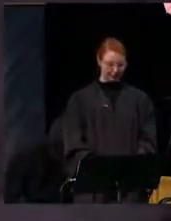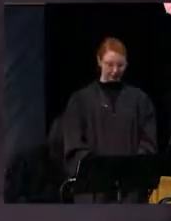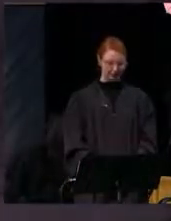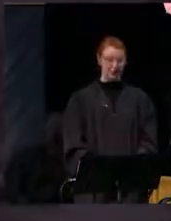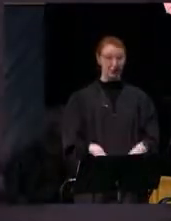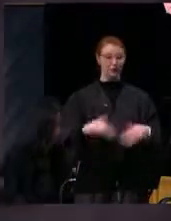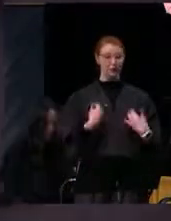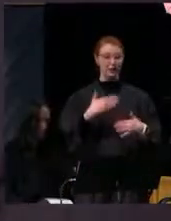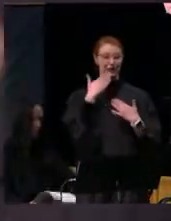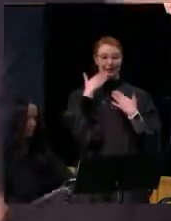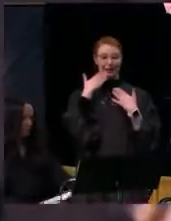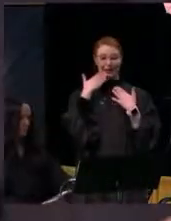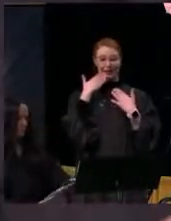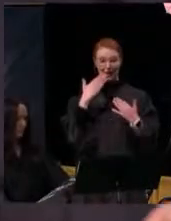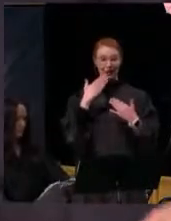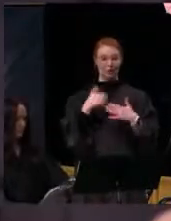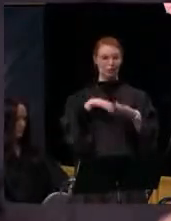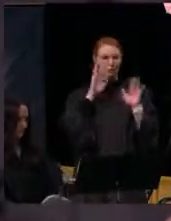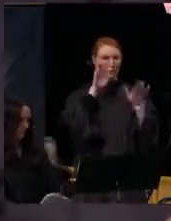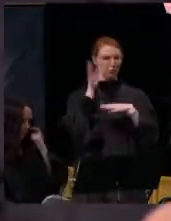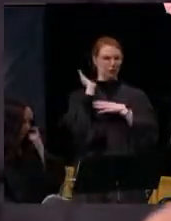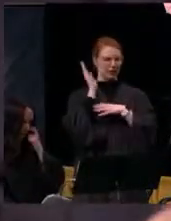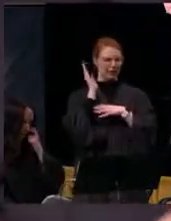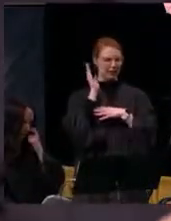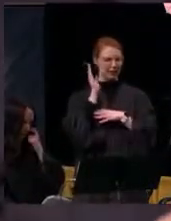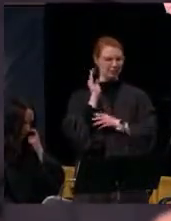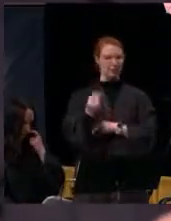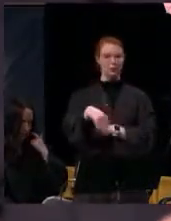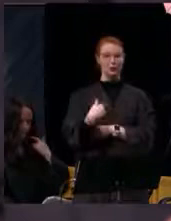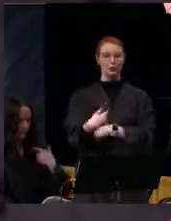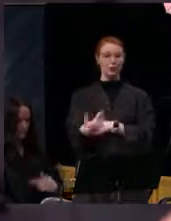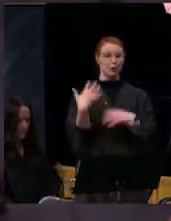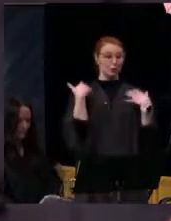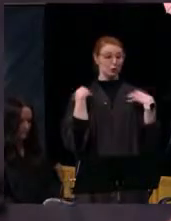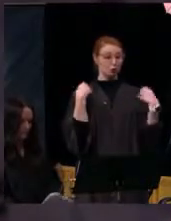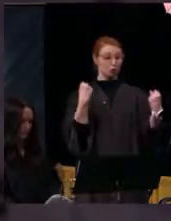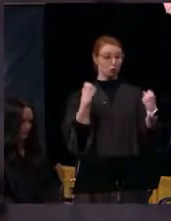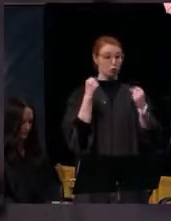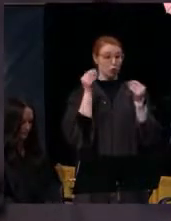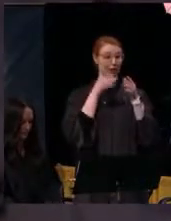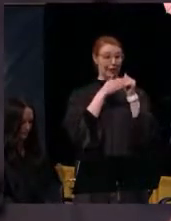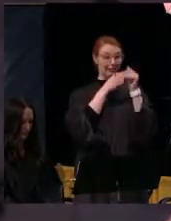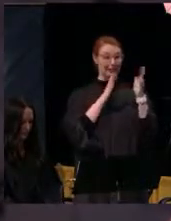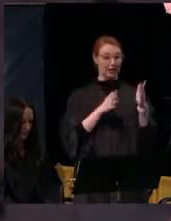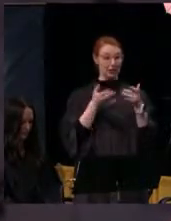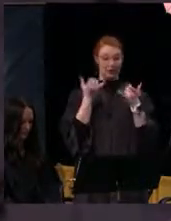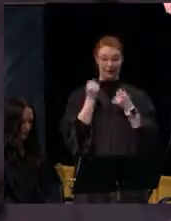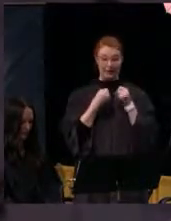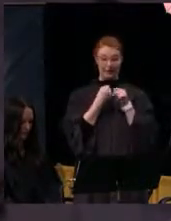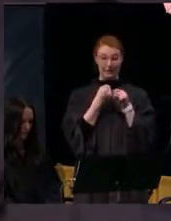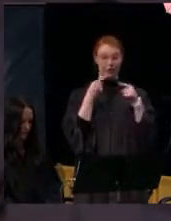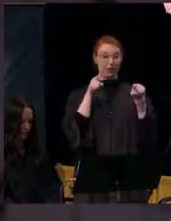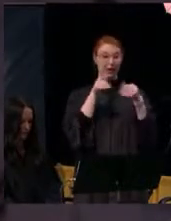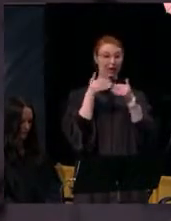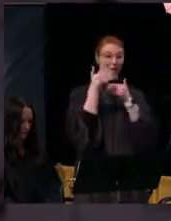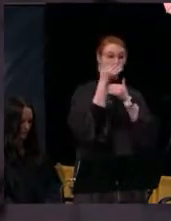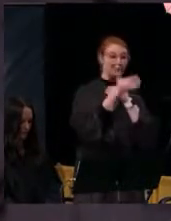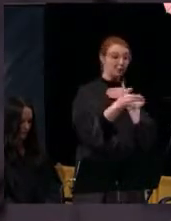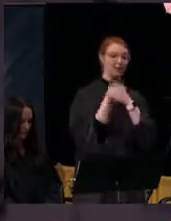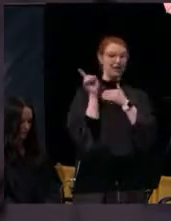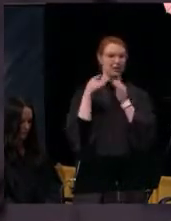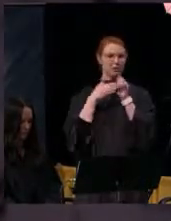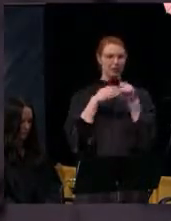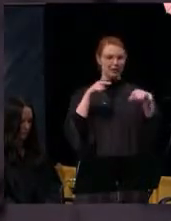Thank you, Dr. Gandhi, for those great words. Your strong leadership this past year and for many years ahead of you as you lead our